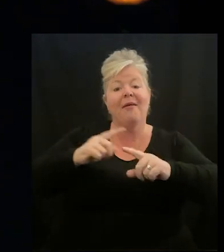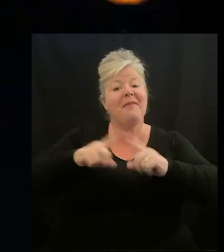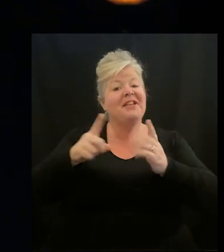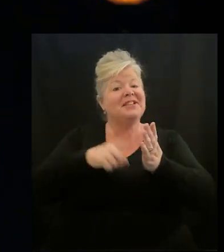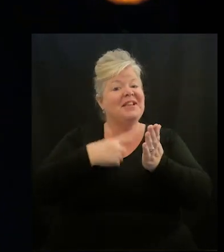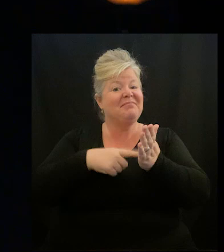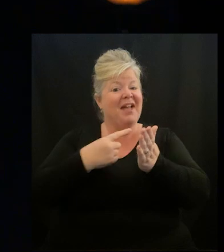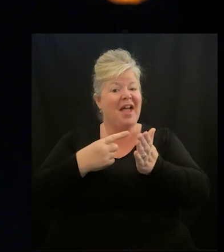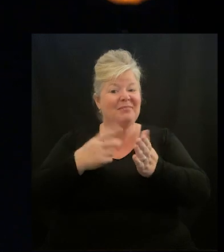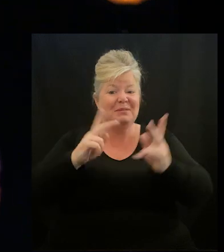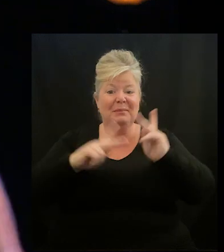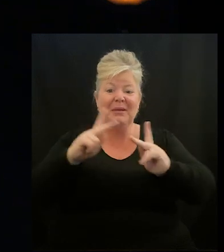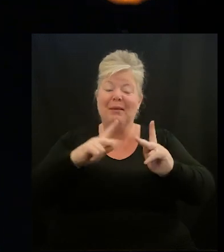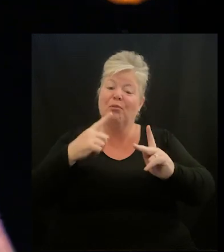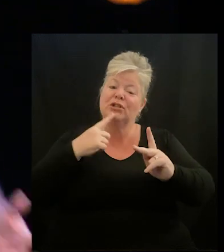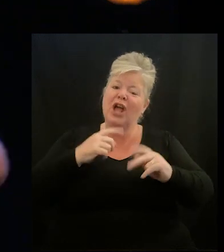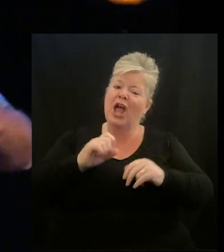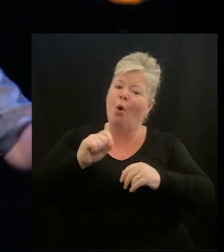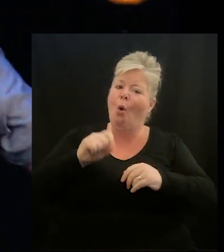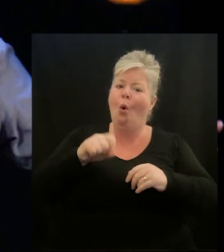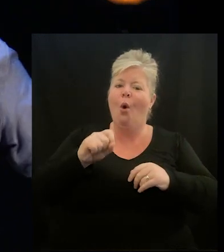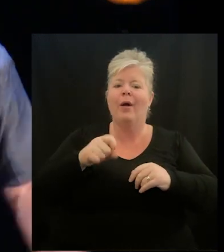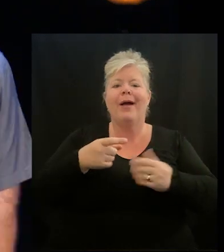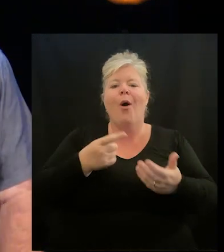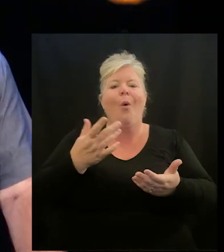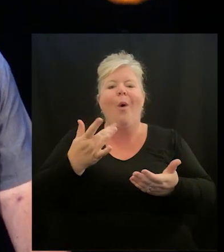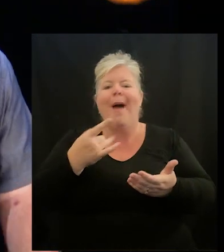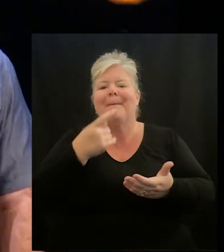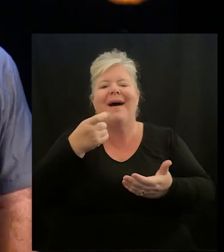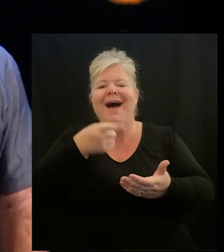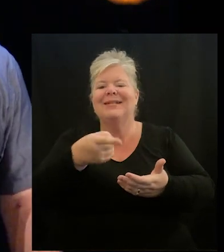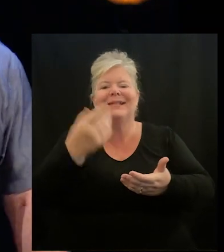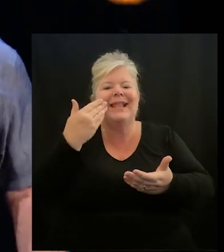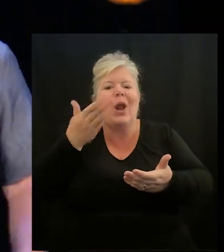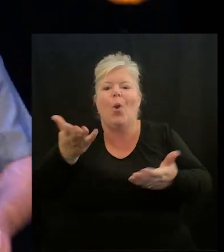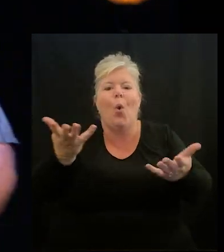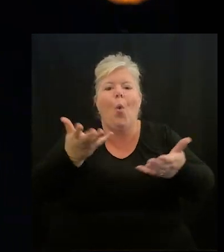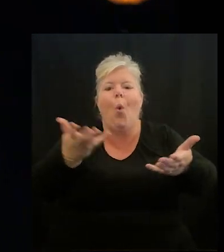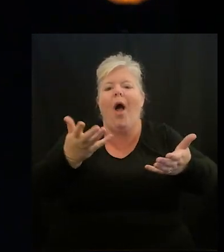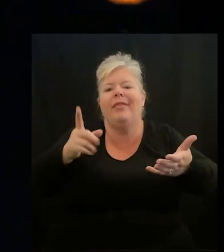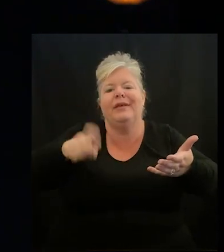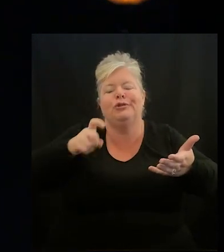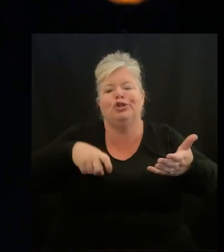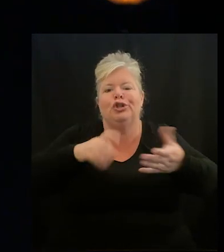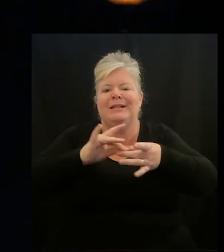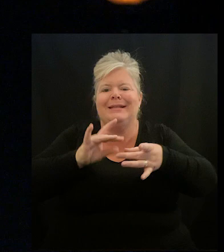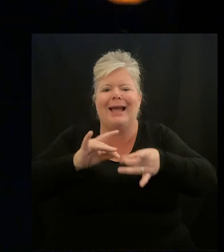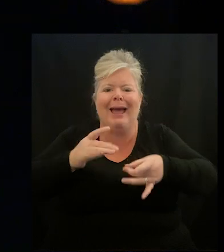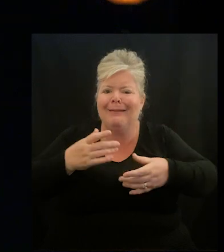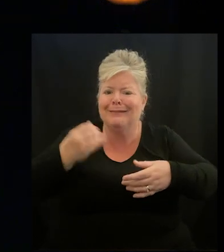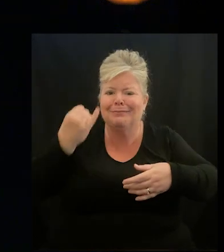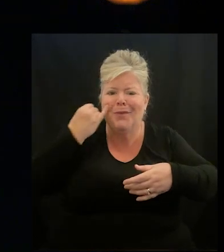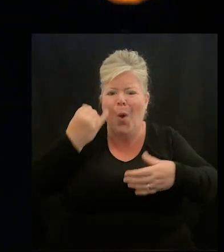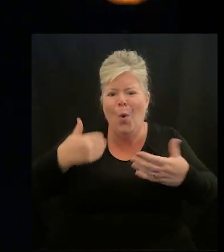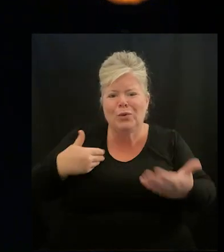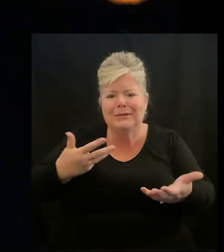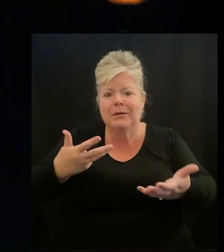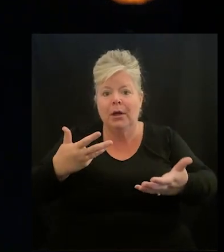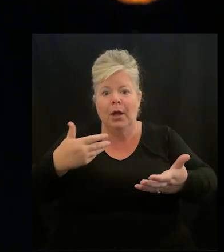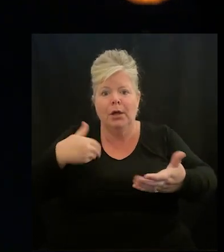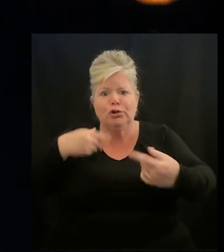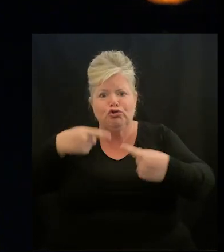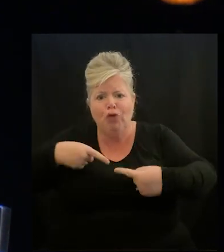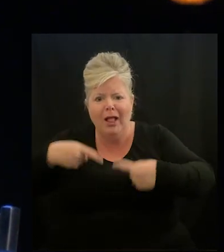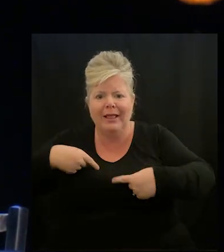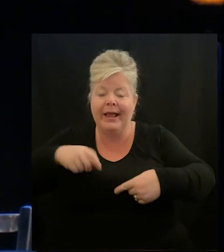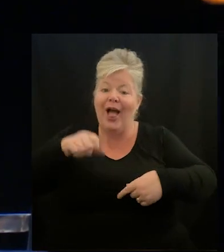people speak into our lives when they don't know what else to say. I mean, let's face it, you're going through something, you're going through a difficult time, and then